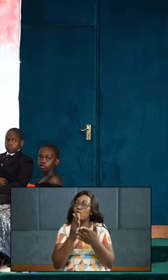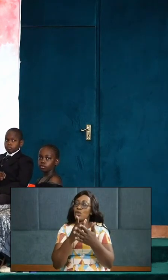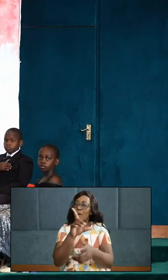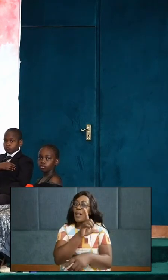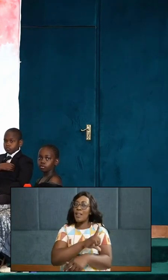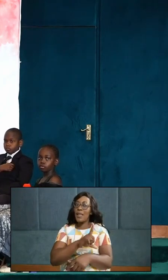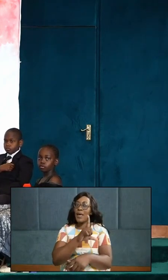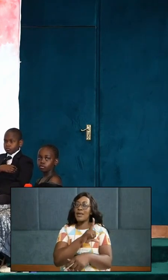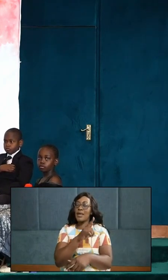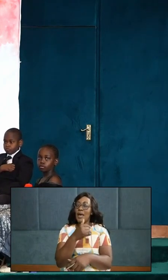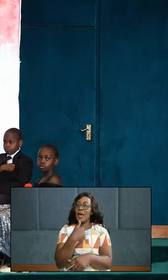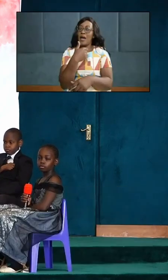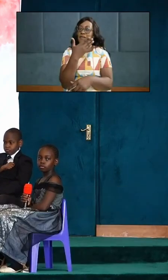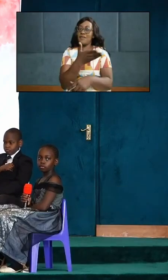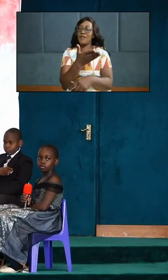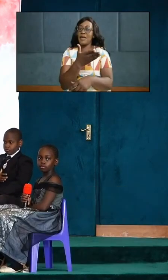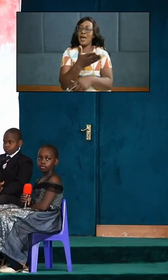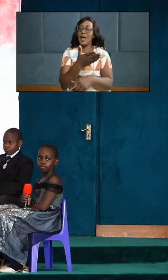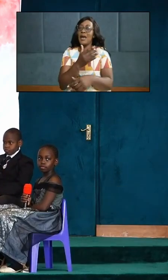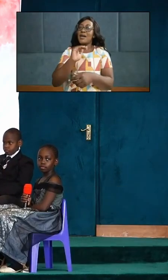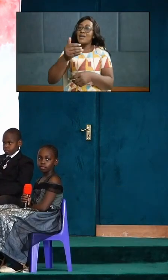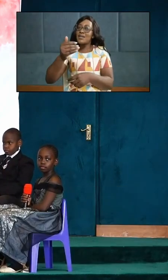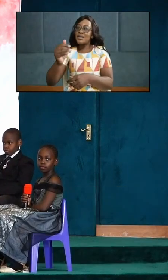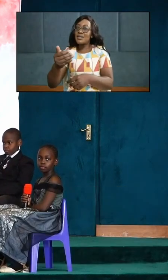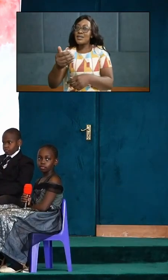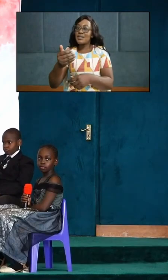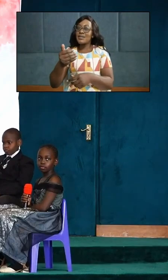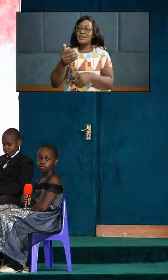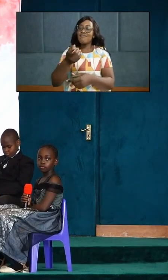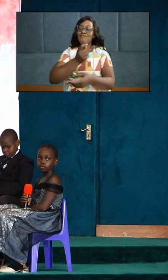the city clerk controlled the people.